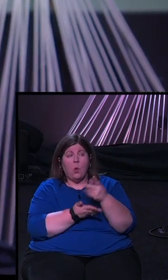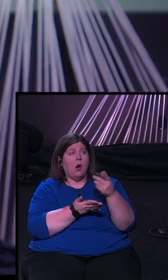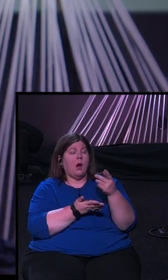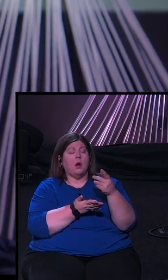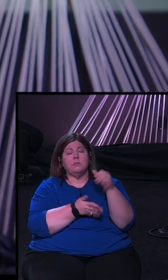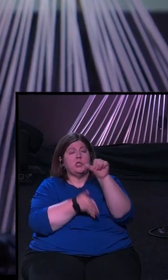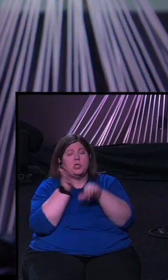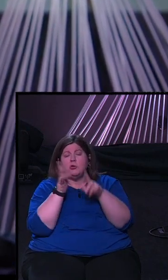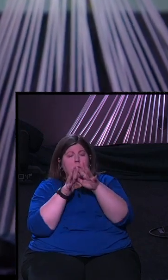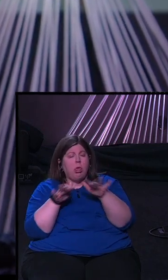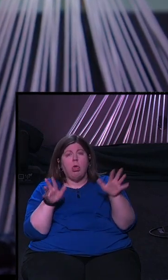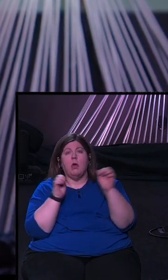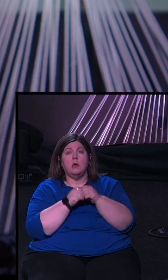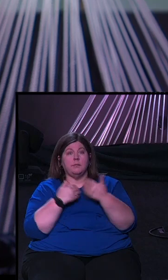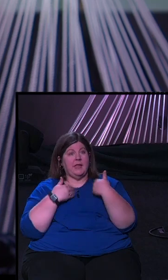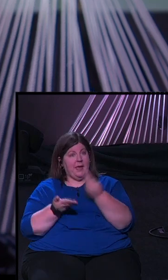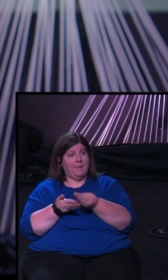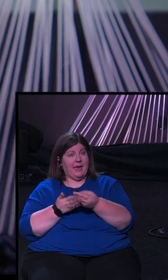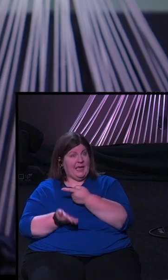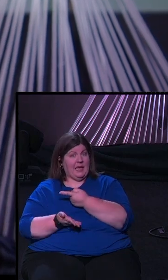doctor, I have this.